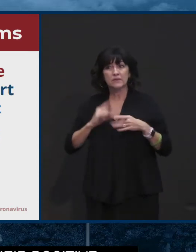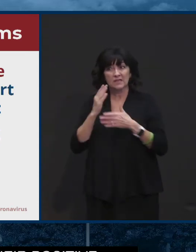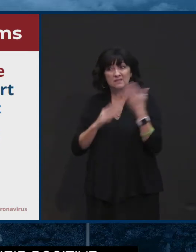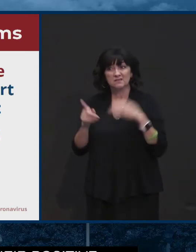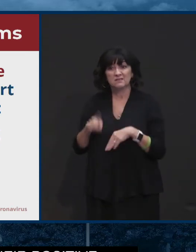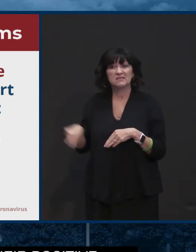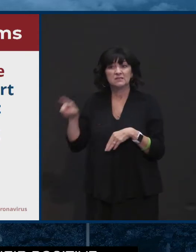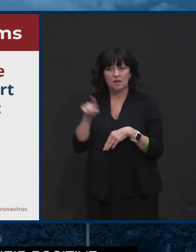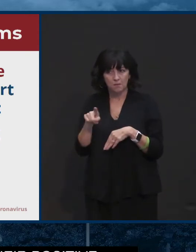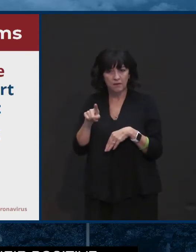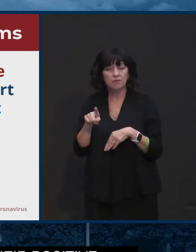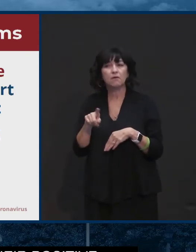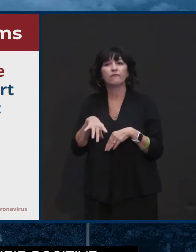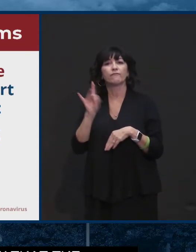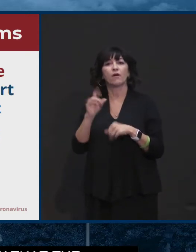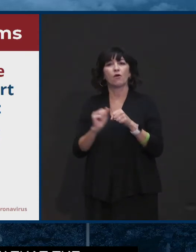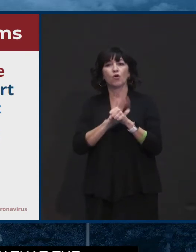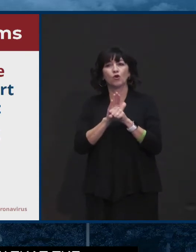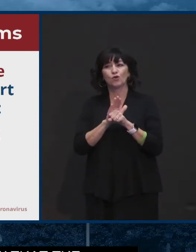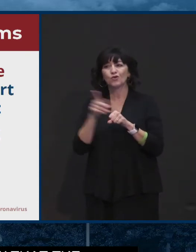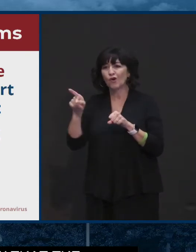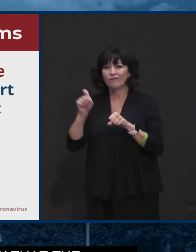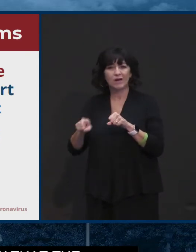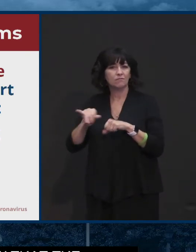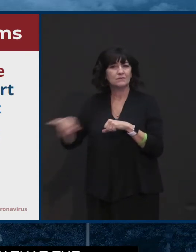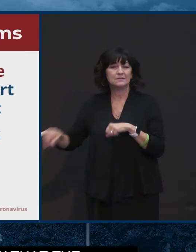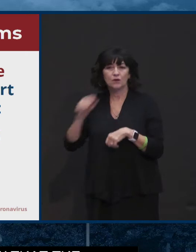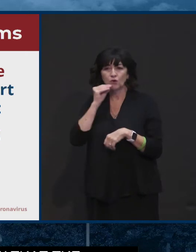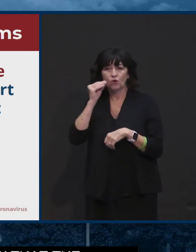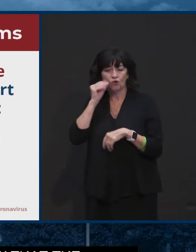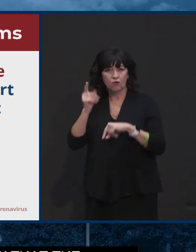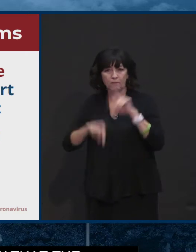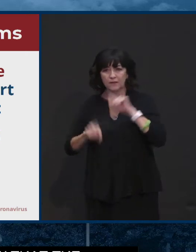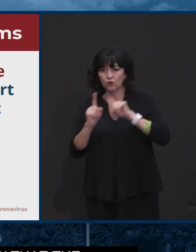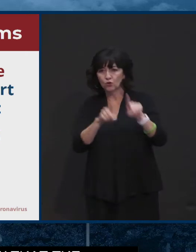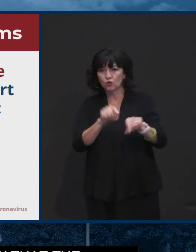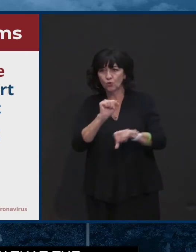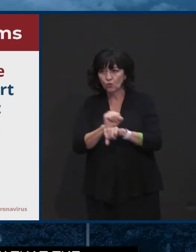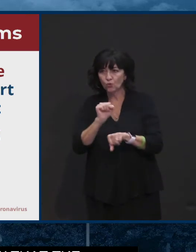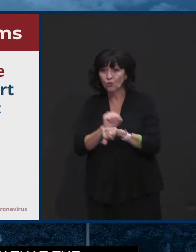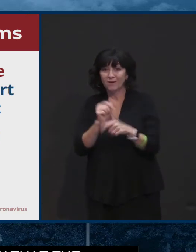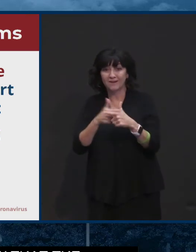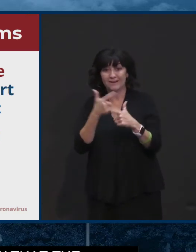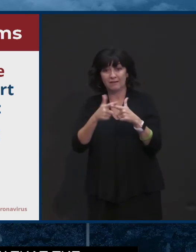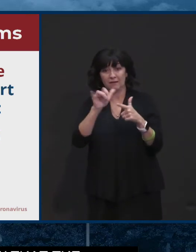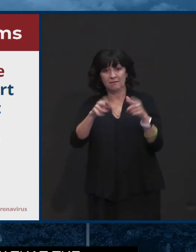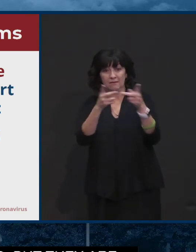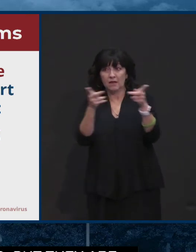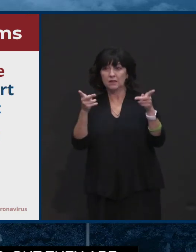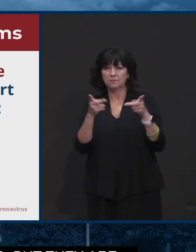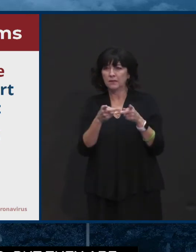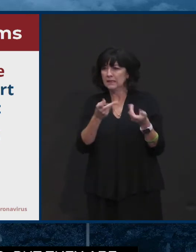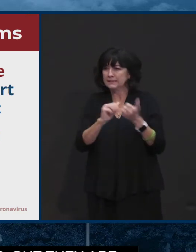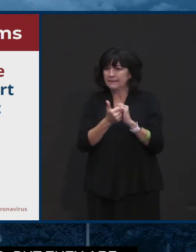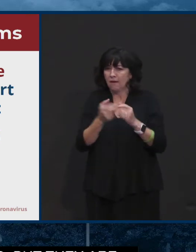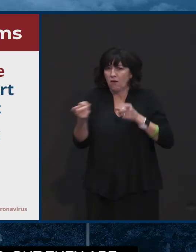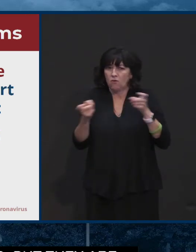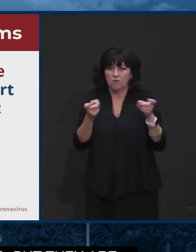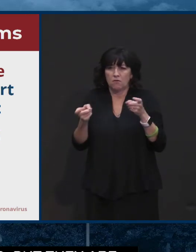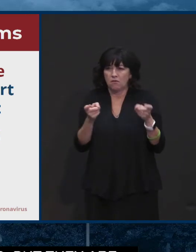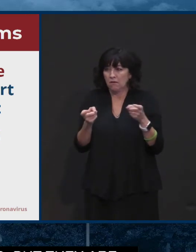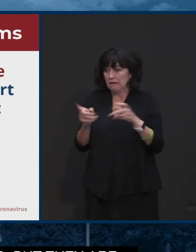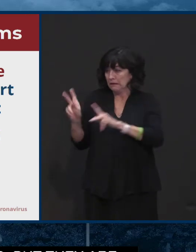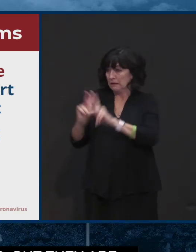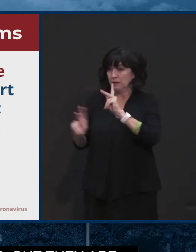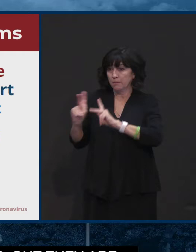are positive themselves, and so they have to be out of work while they're also, the facility city is managing outbreaks with residents. So we